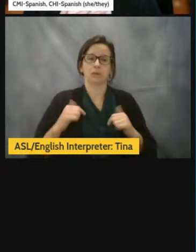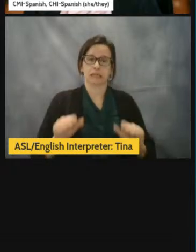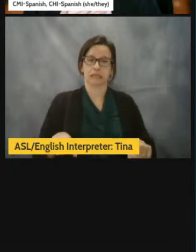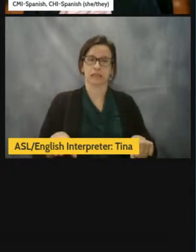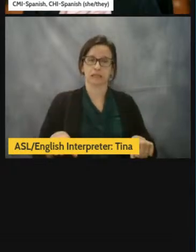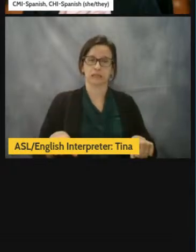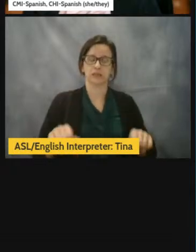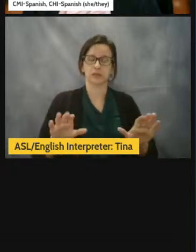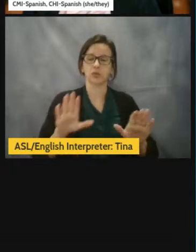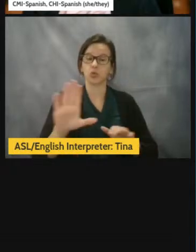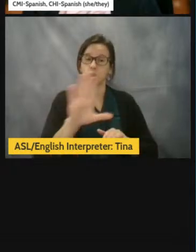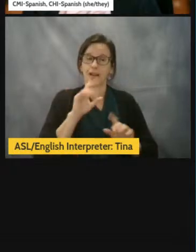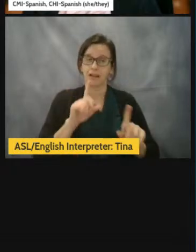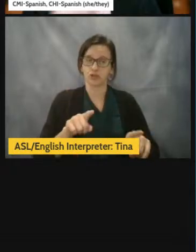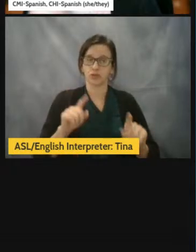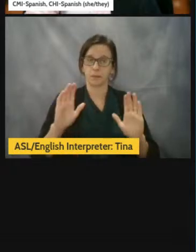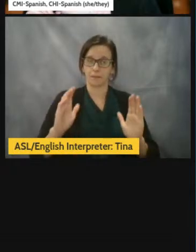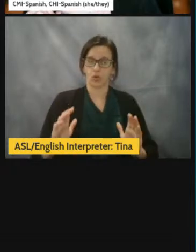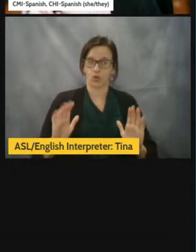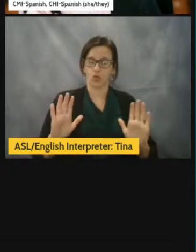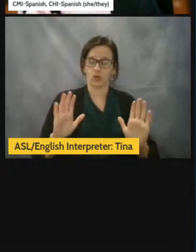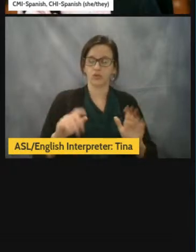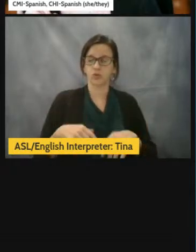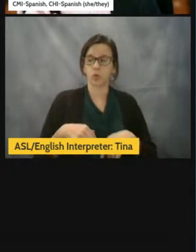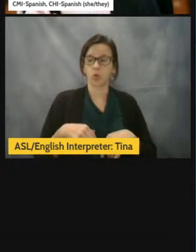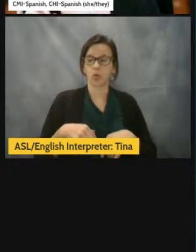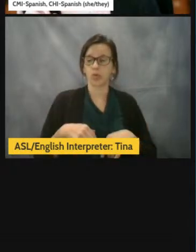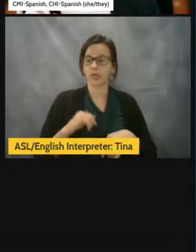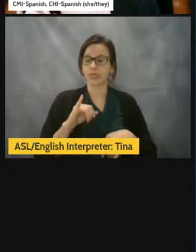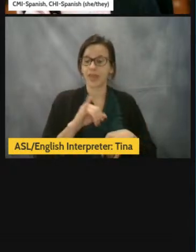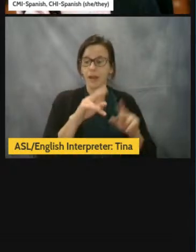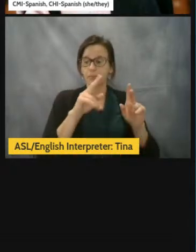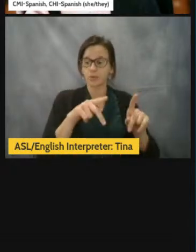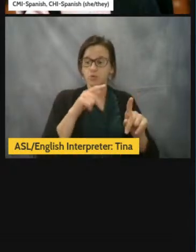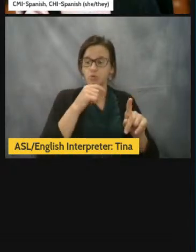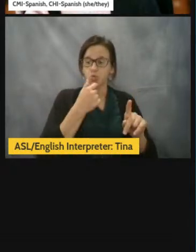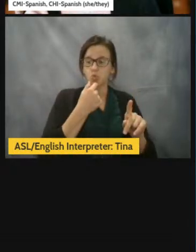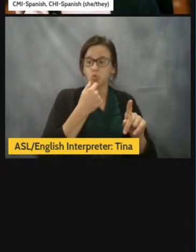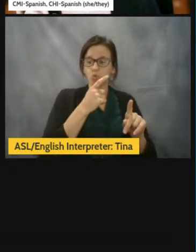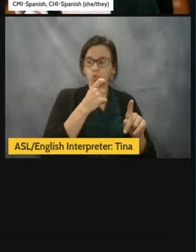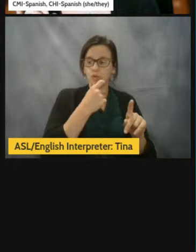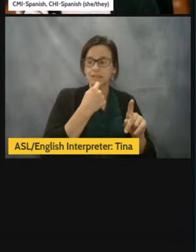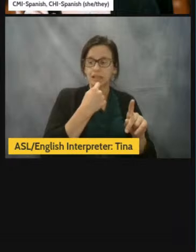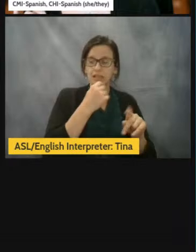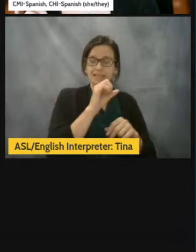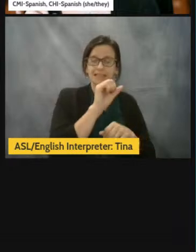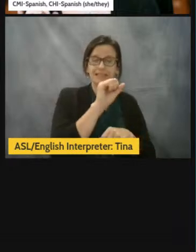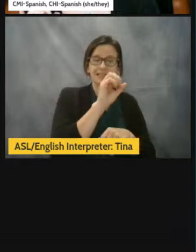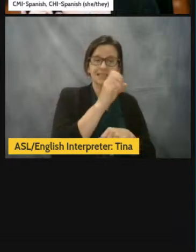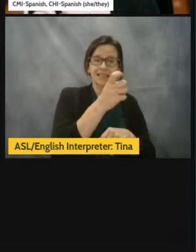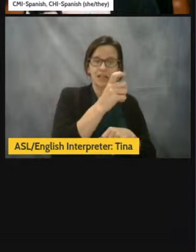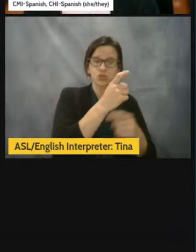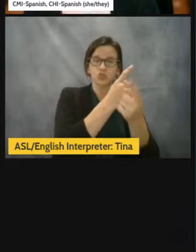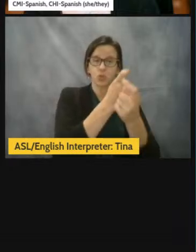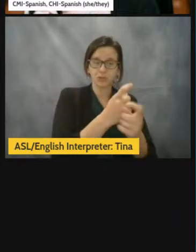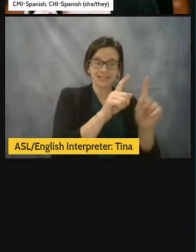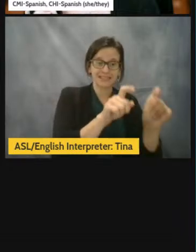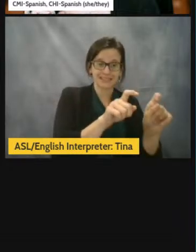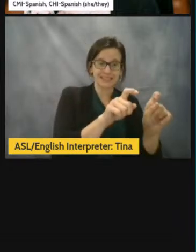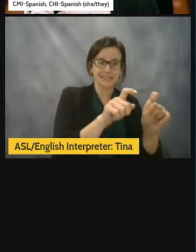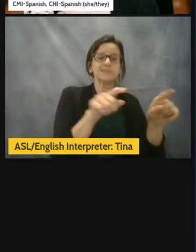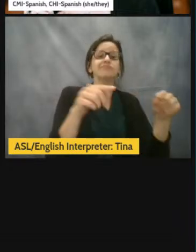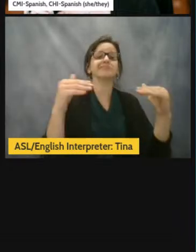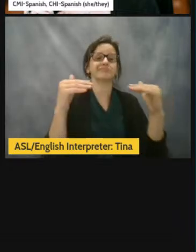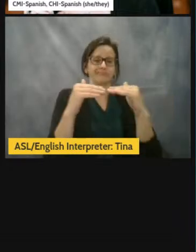I see the person who had their sex chromosomes tested also had